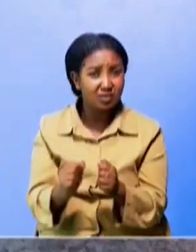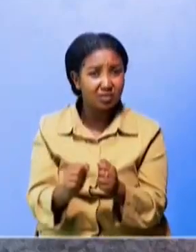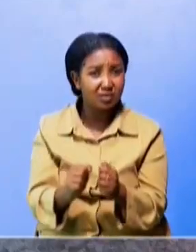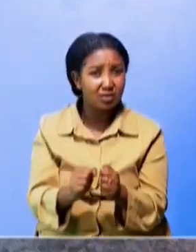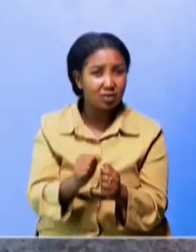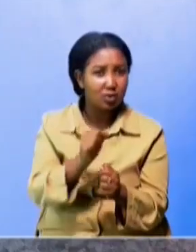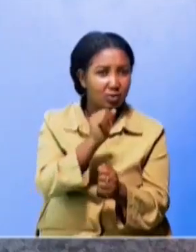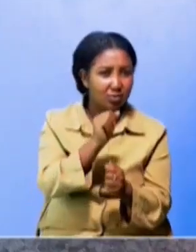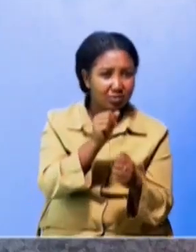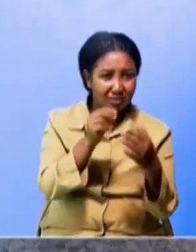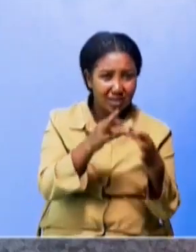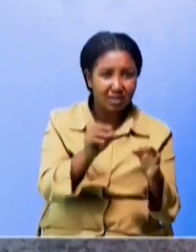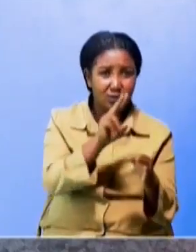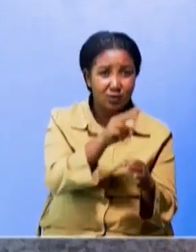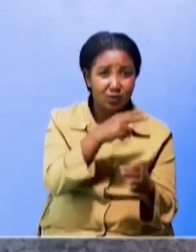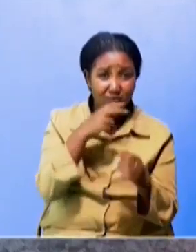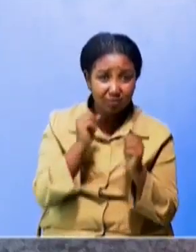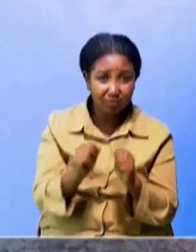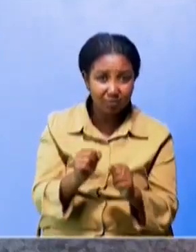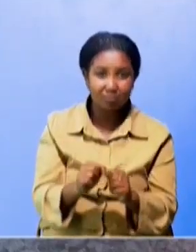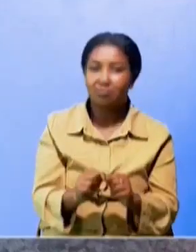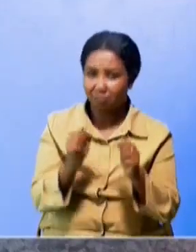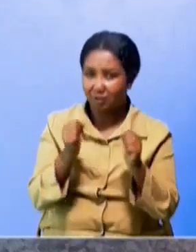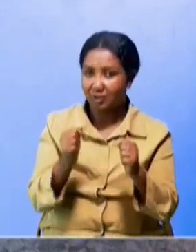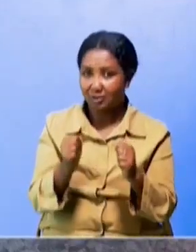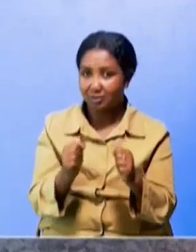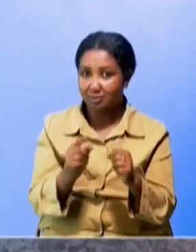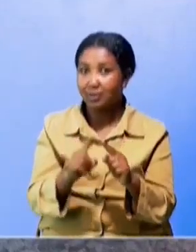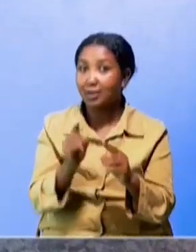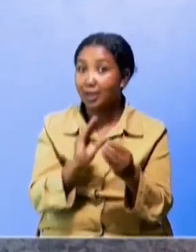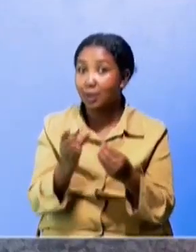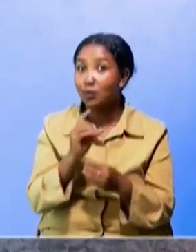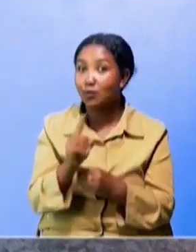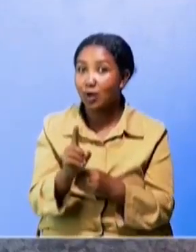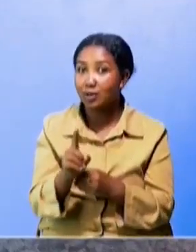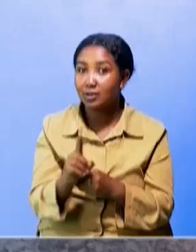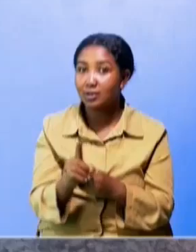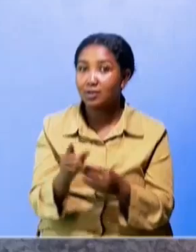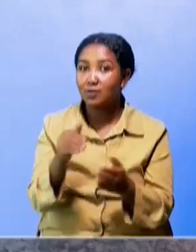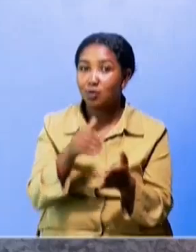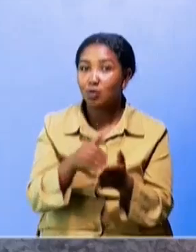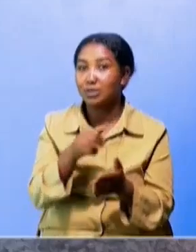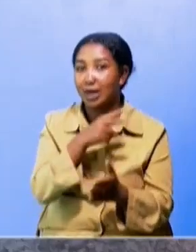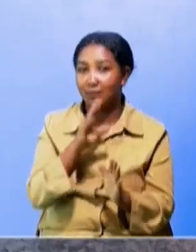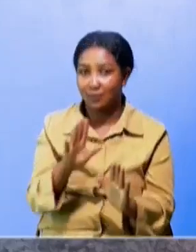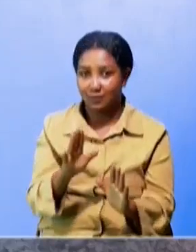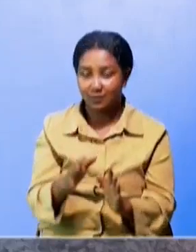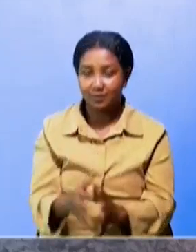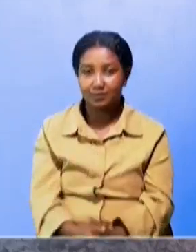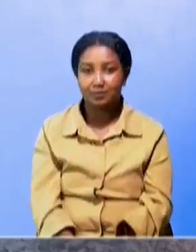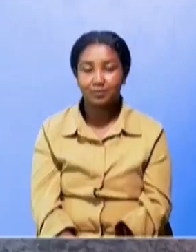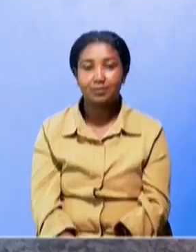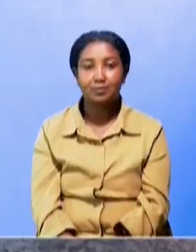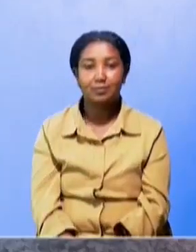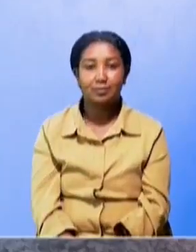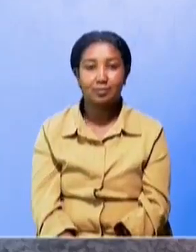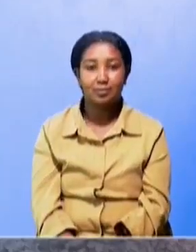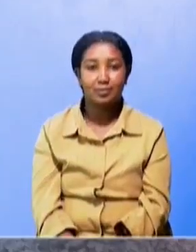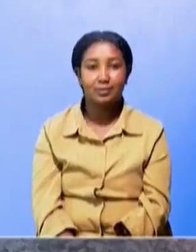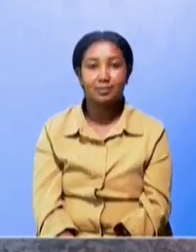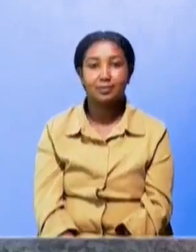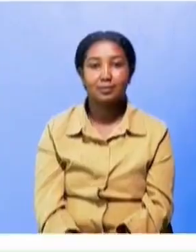two verbs in one sentence? Of course there is. But only in the case of what? Frequency adverbs. Good. Let's